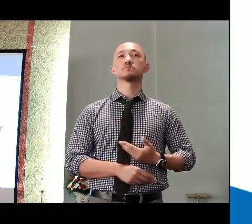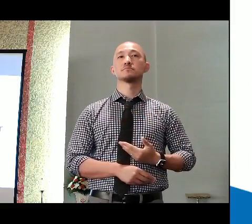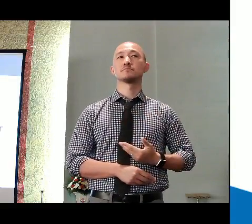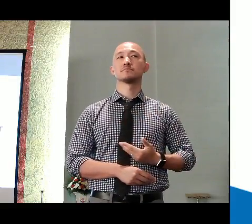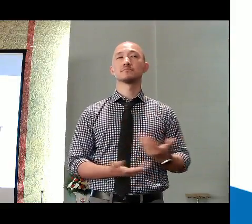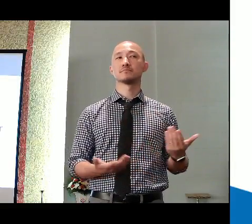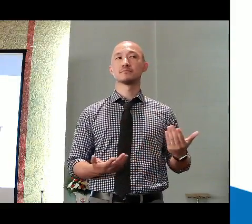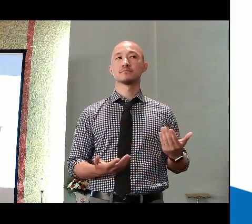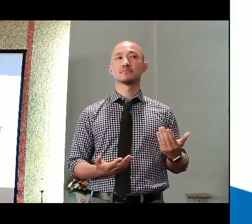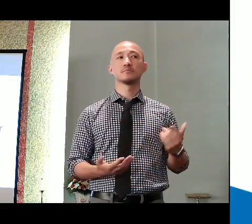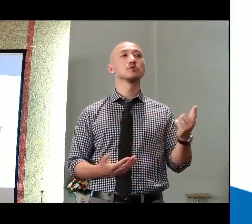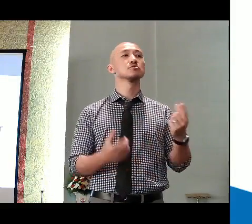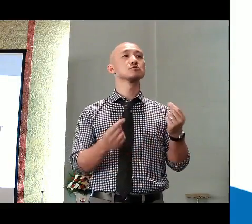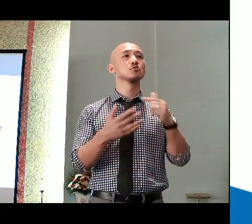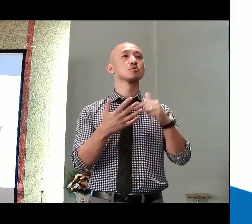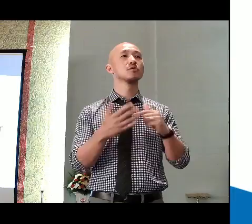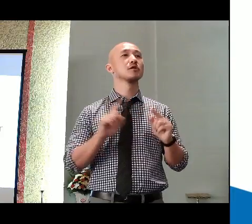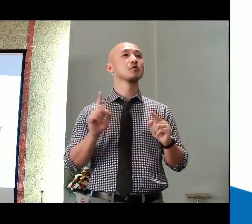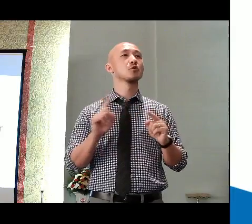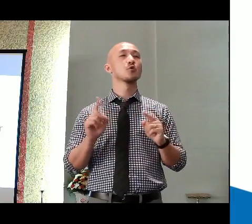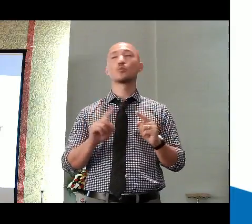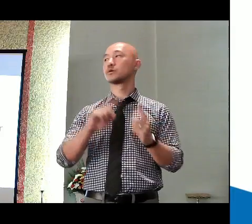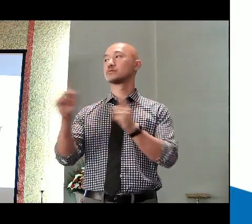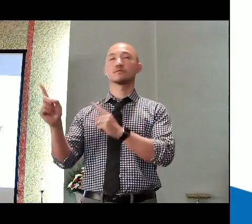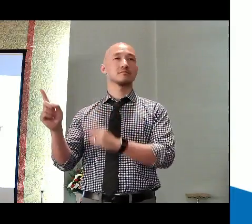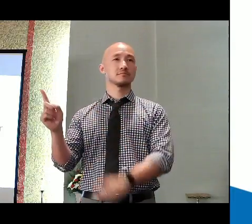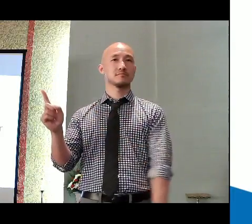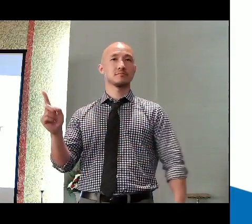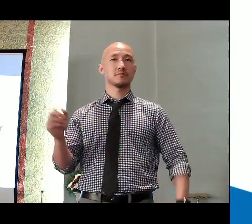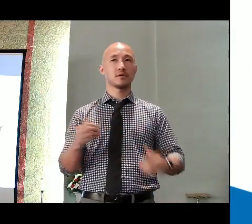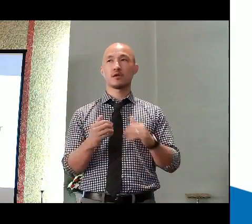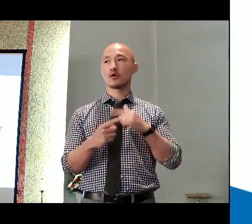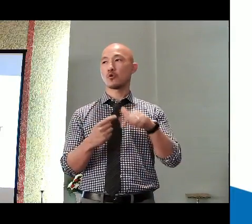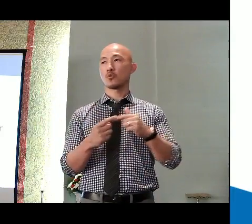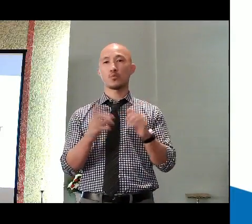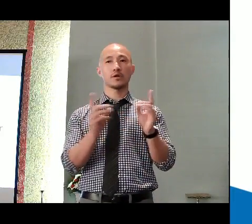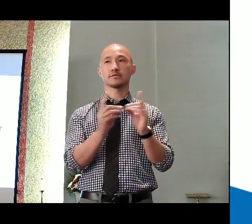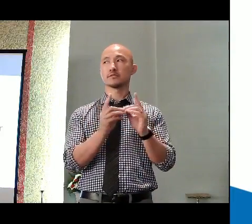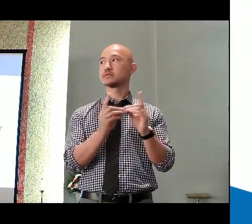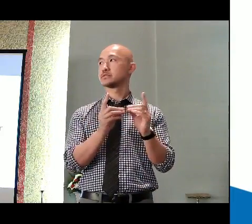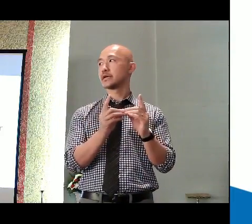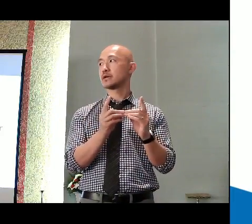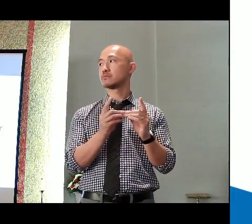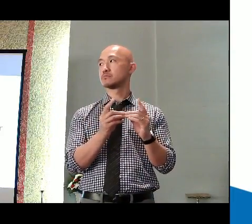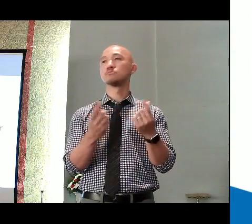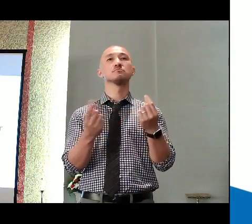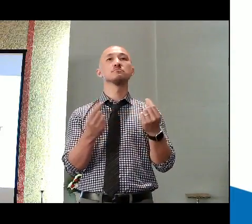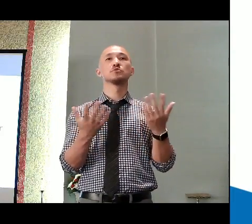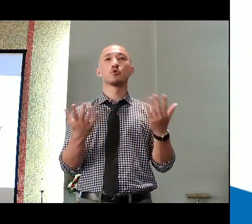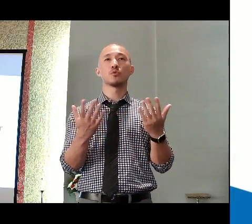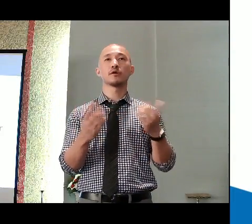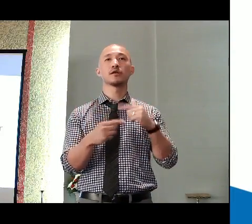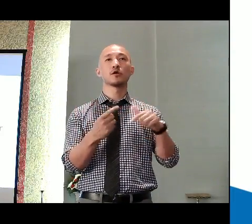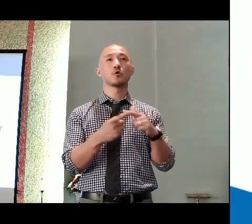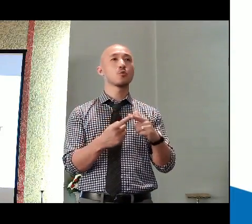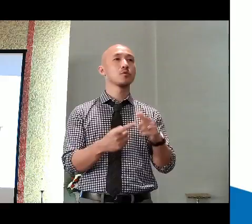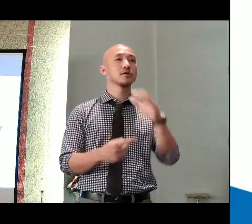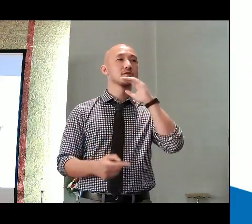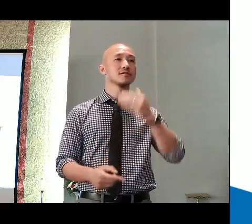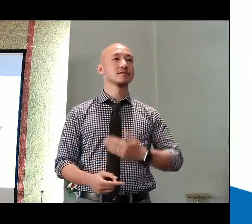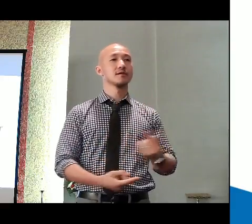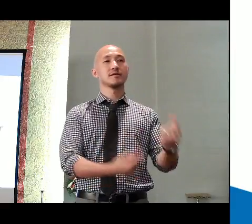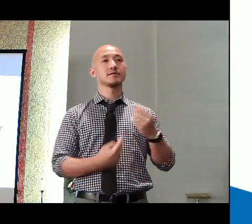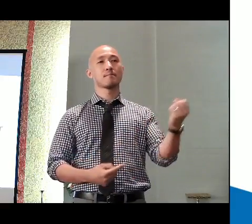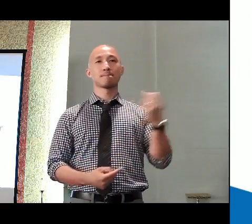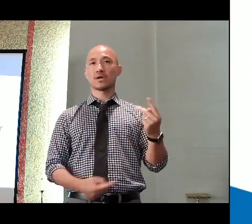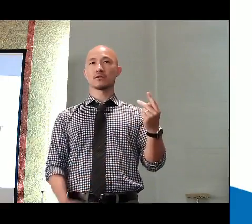daughter? Where are you going to go if you're going to go out? Where are you going to be? What time are you going to come back? I mean, you are concerned about